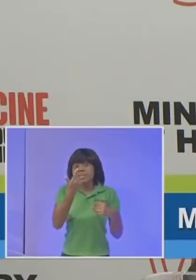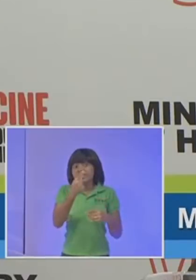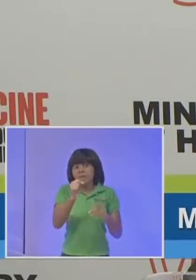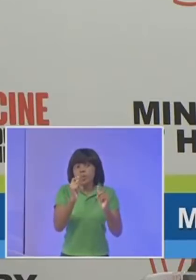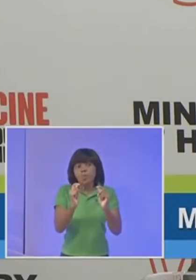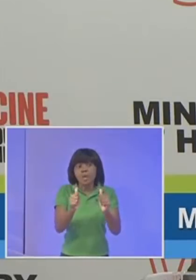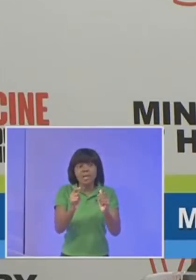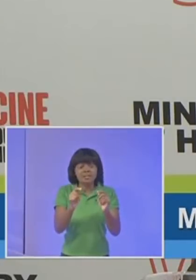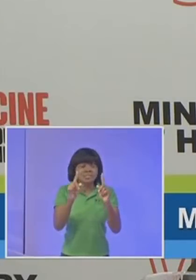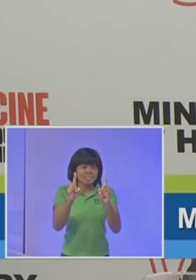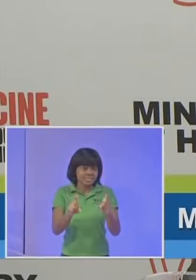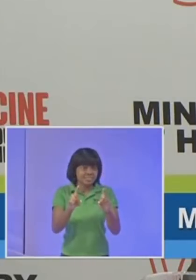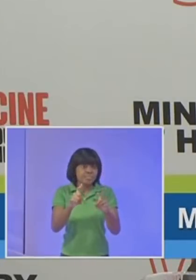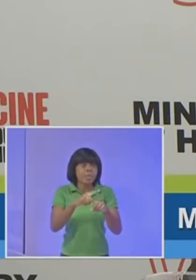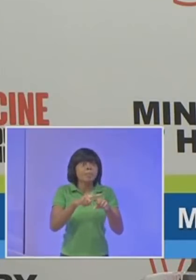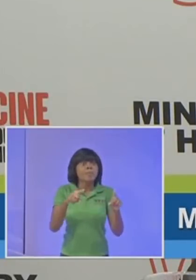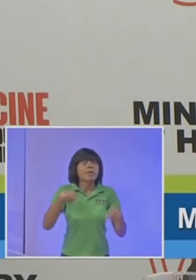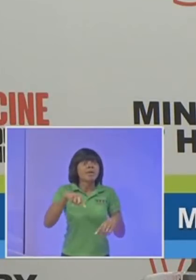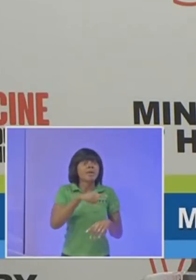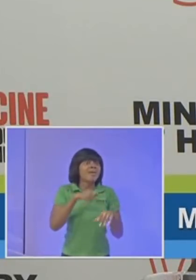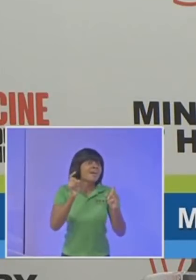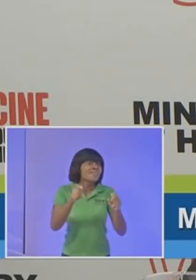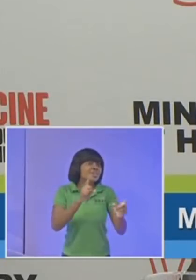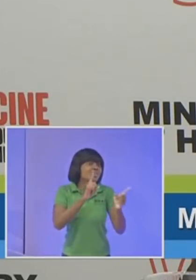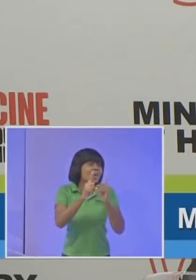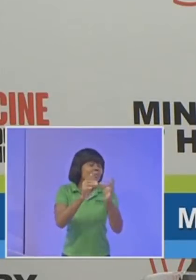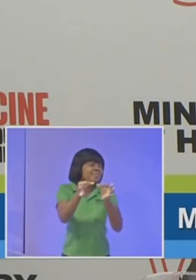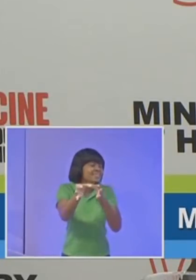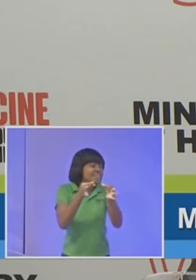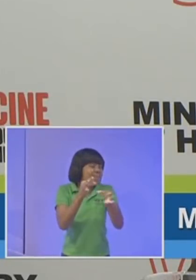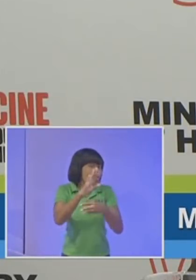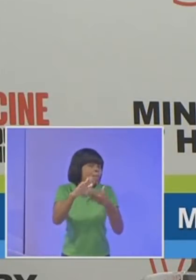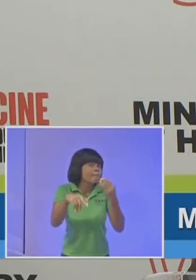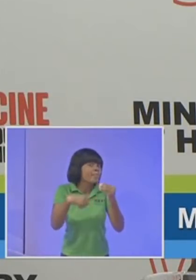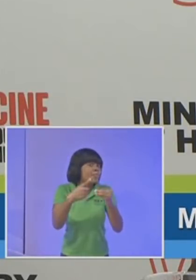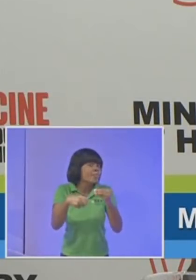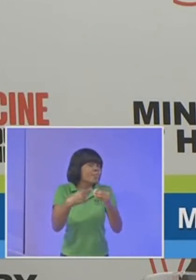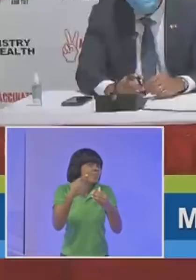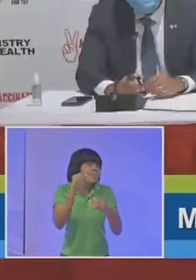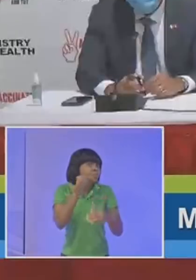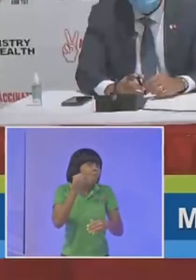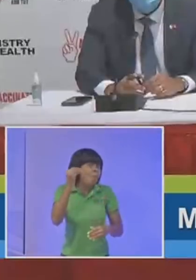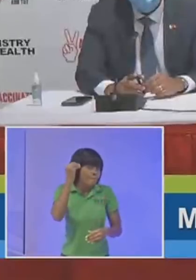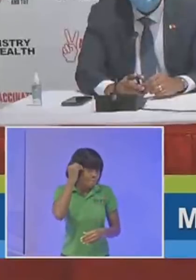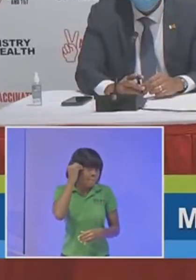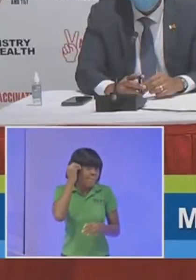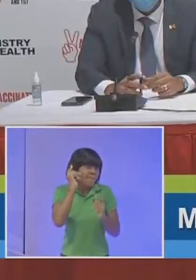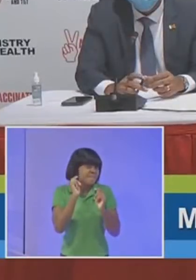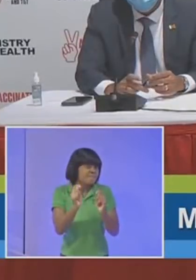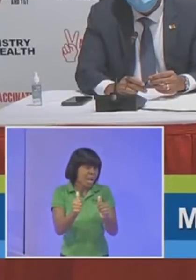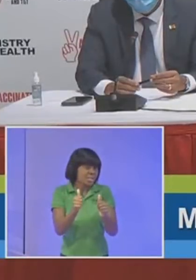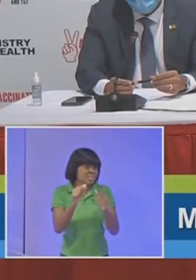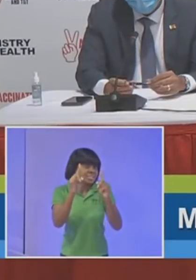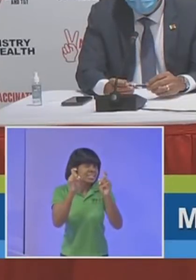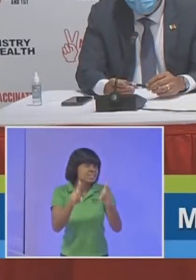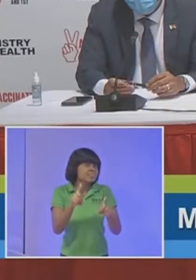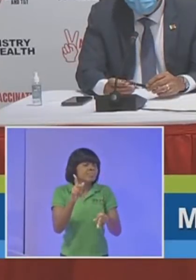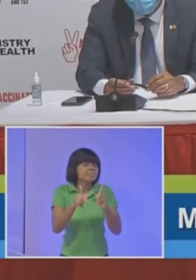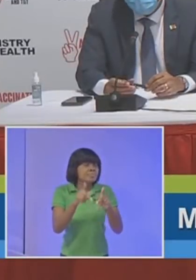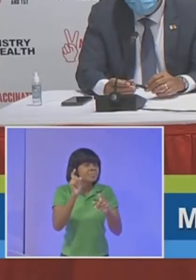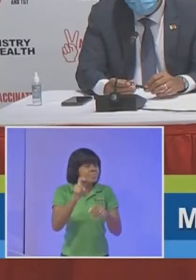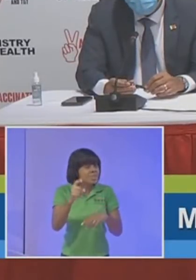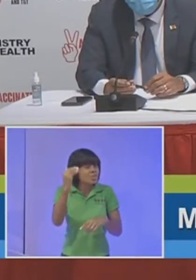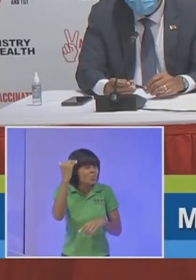do's and don'ts, advantages and disadvantages of home rapid tests. Yeah, thanks. Yeah, so generally speaking,